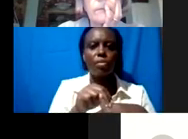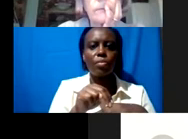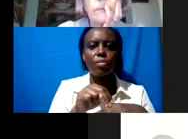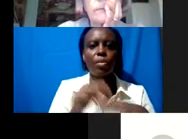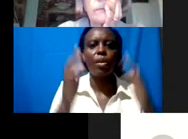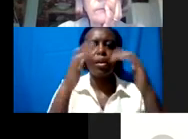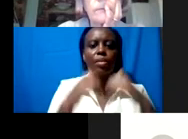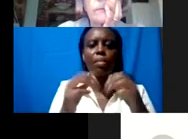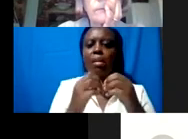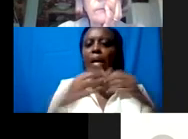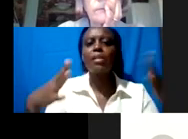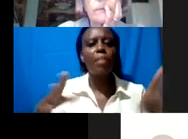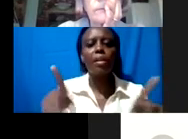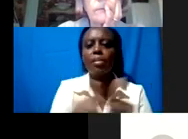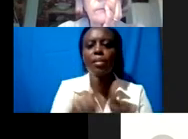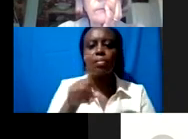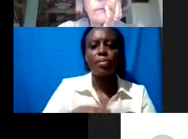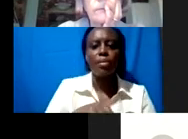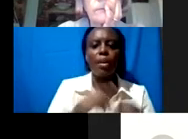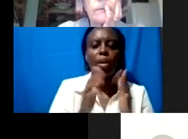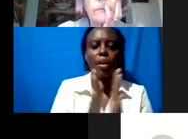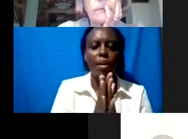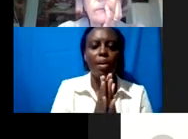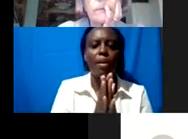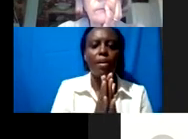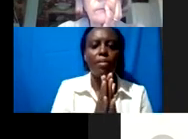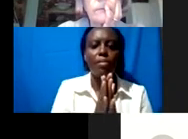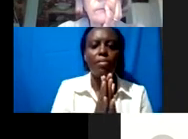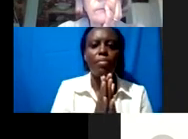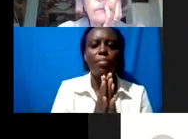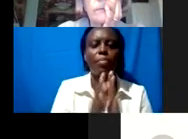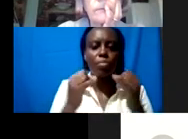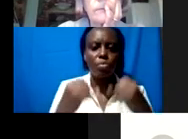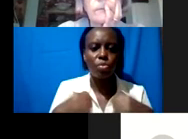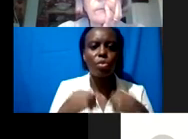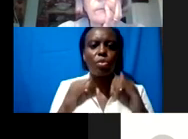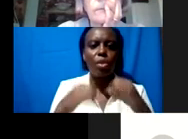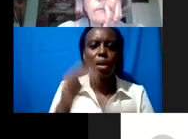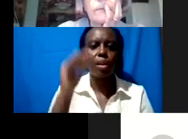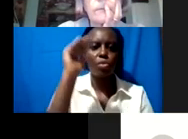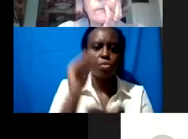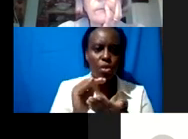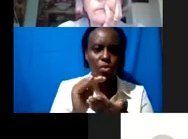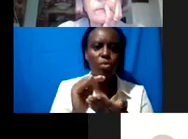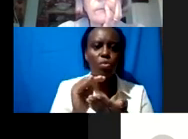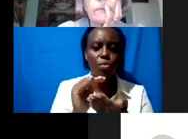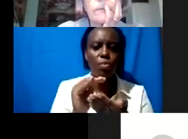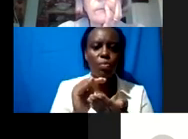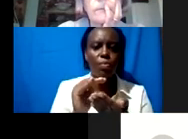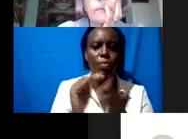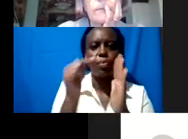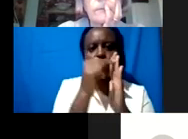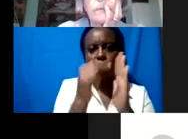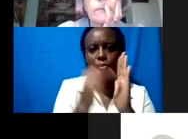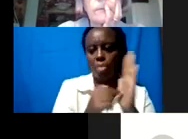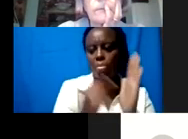National Assembly, and yet we should be trying to reduce them. I need to point out that